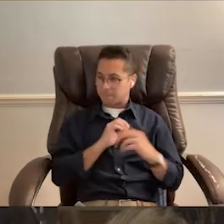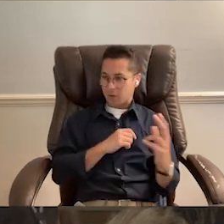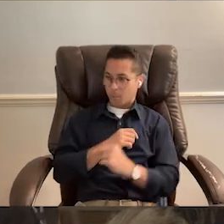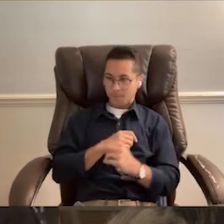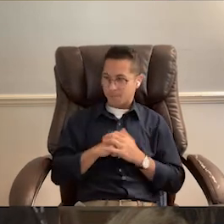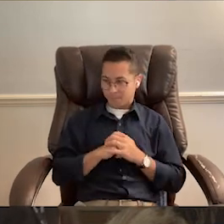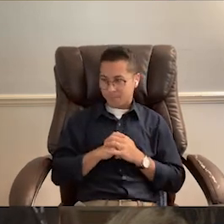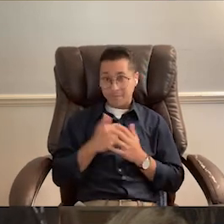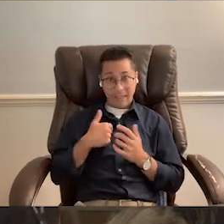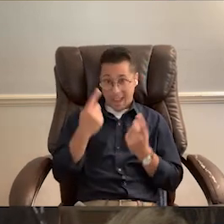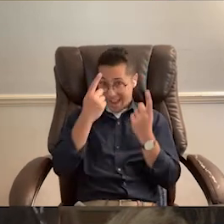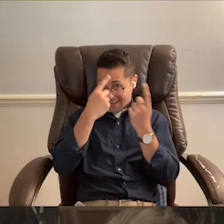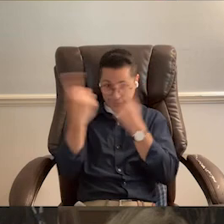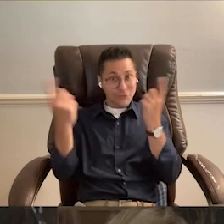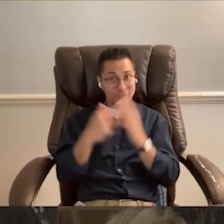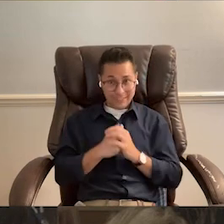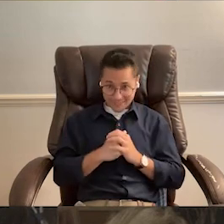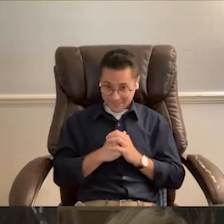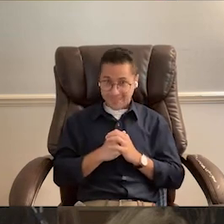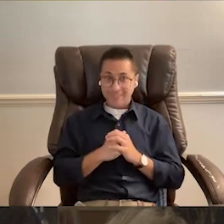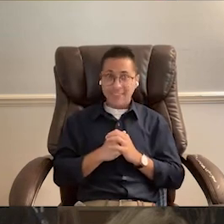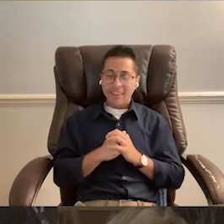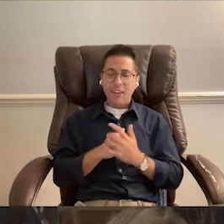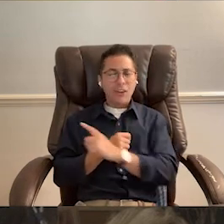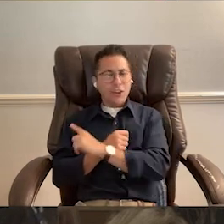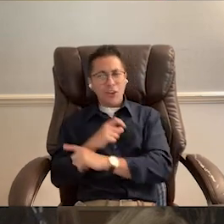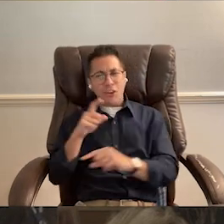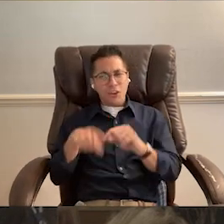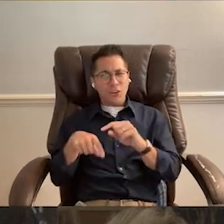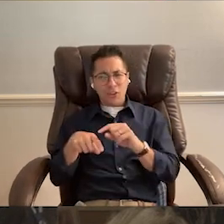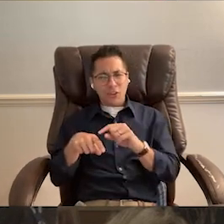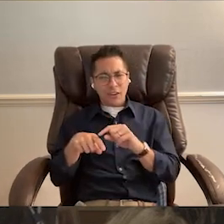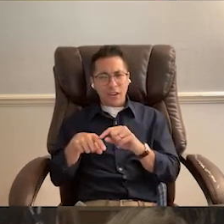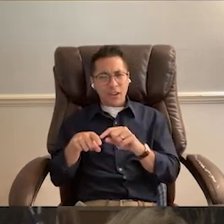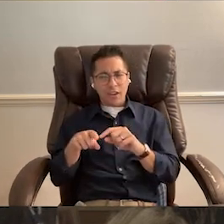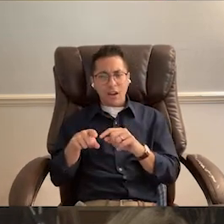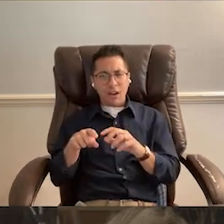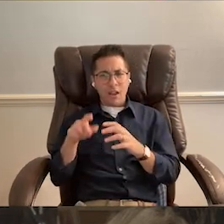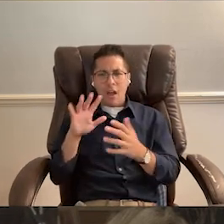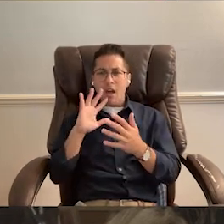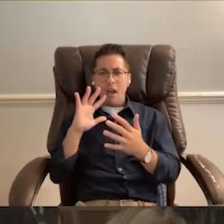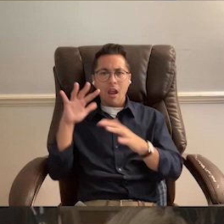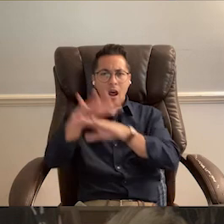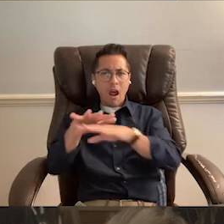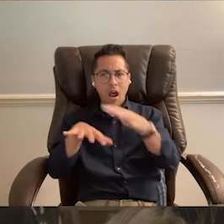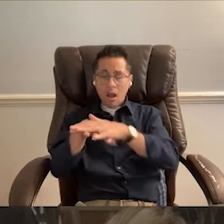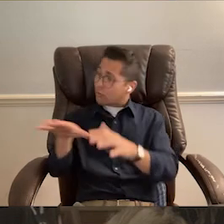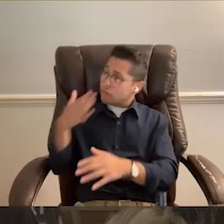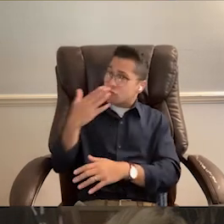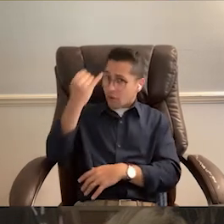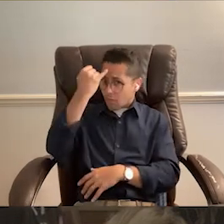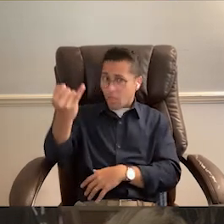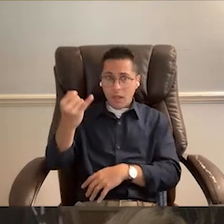get guns, buy guns, or anything like that. No. I totally disagree. You're infringing on